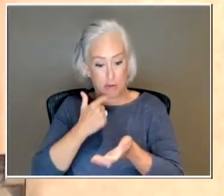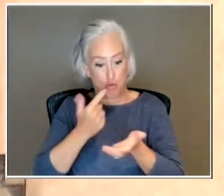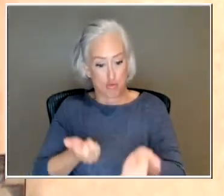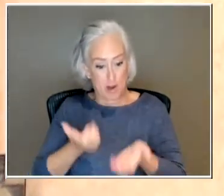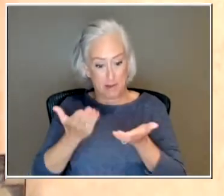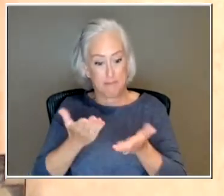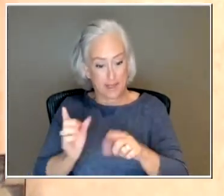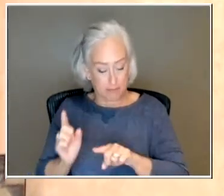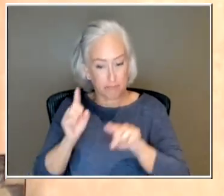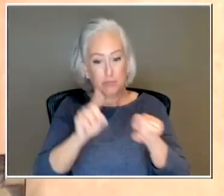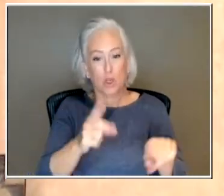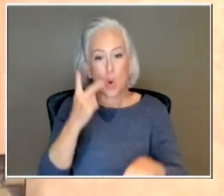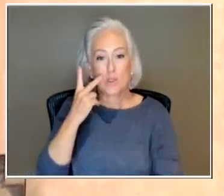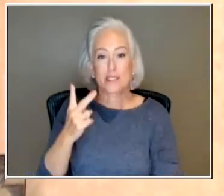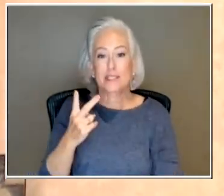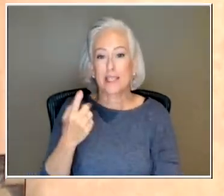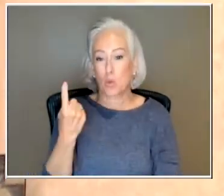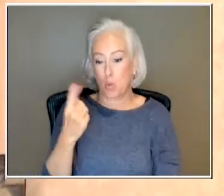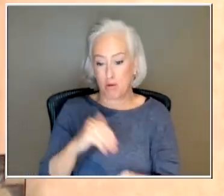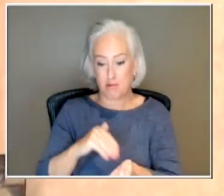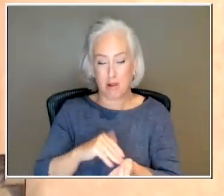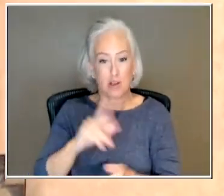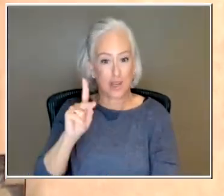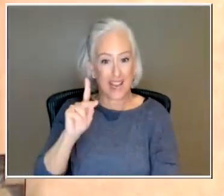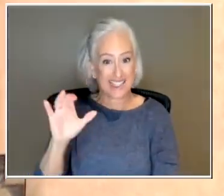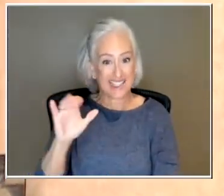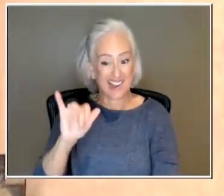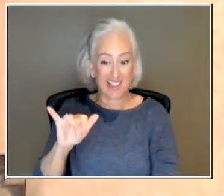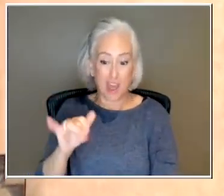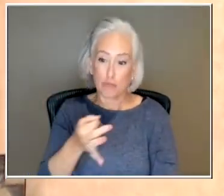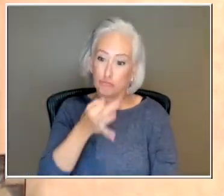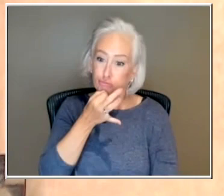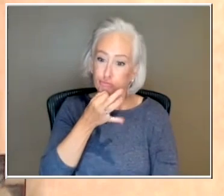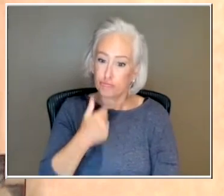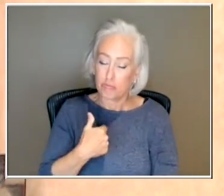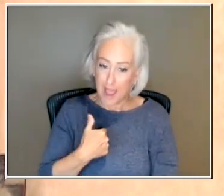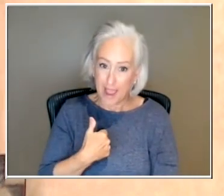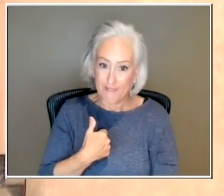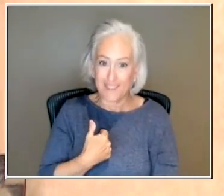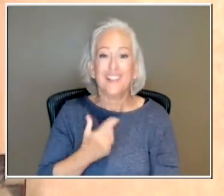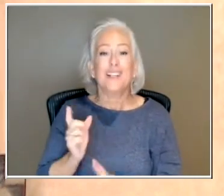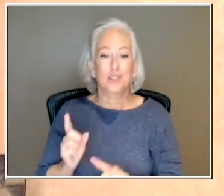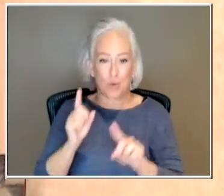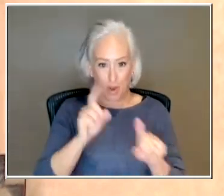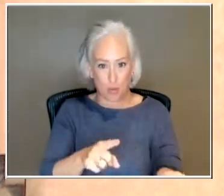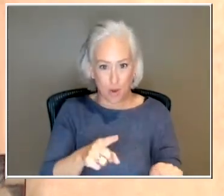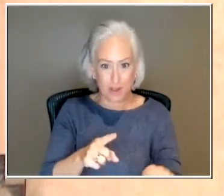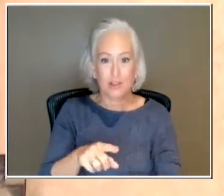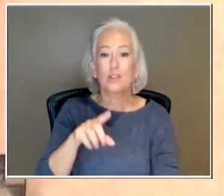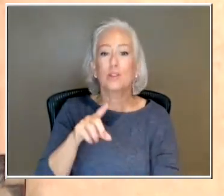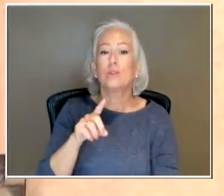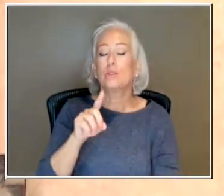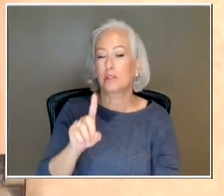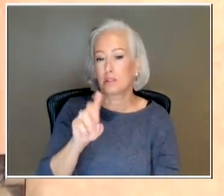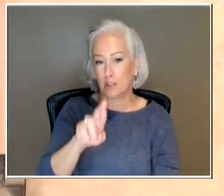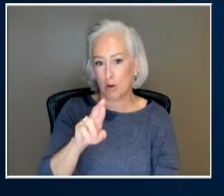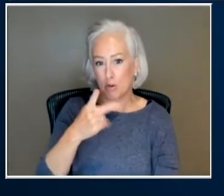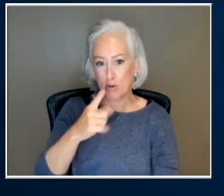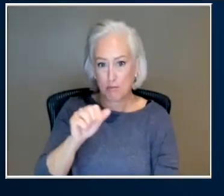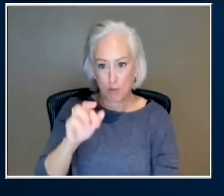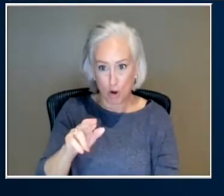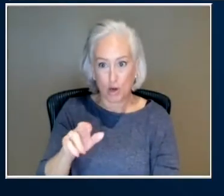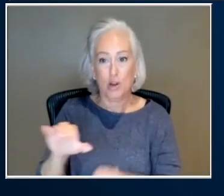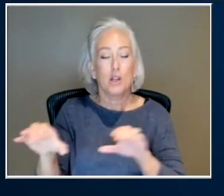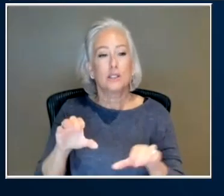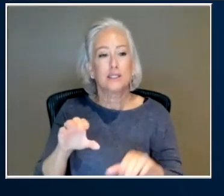good at this, and that was Dr. Parker. And so I ended up with a MRI-guided biopsy that found the cancer. All